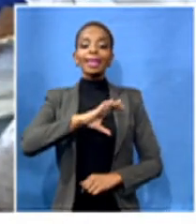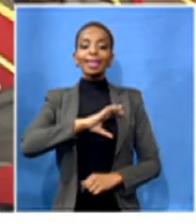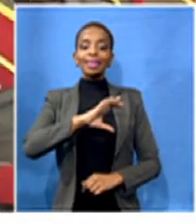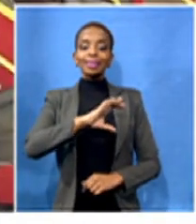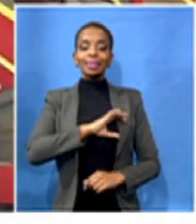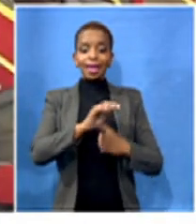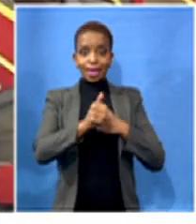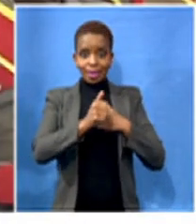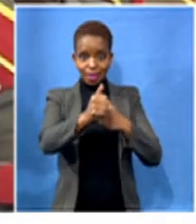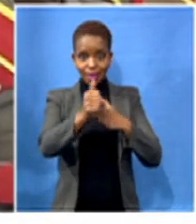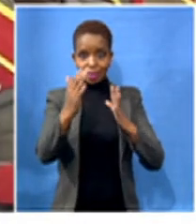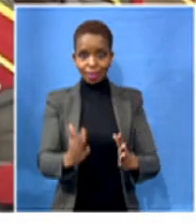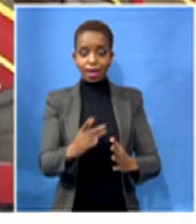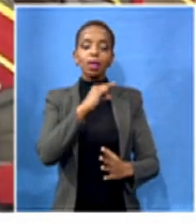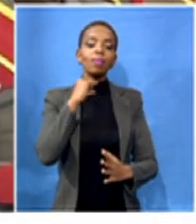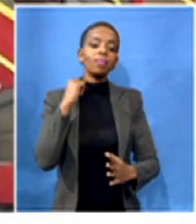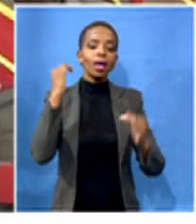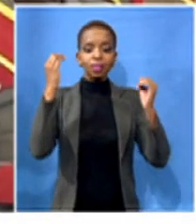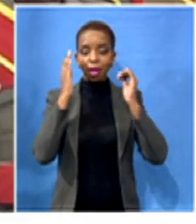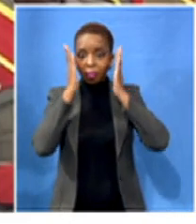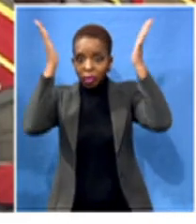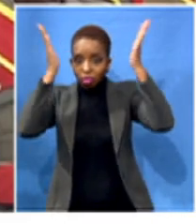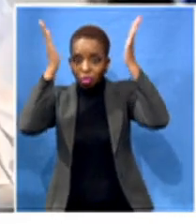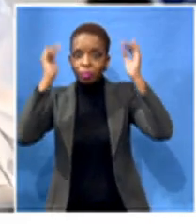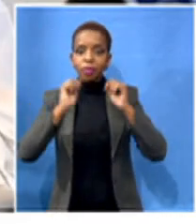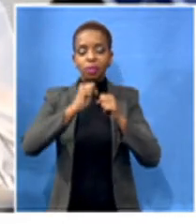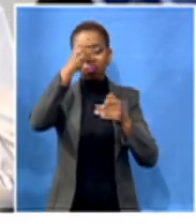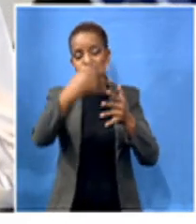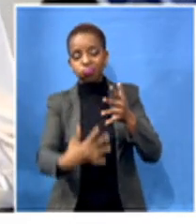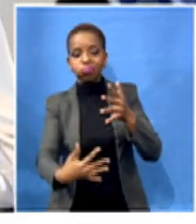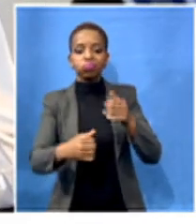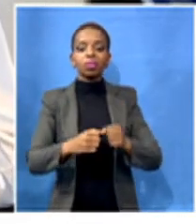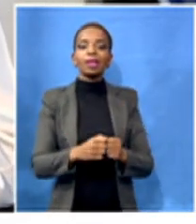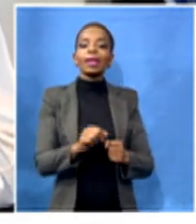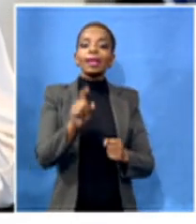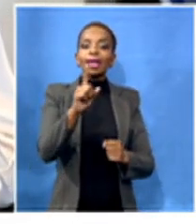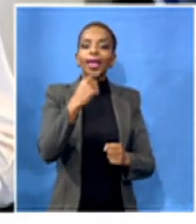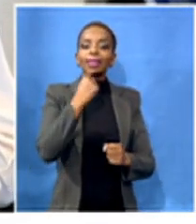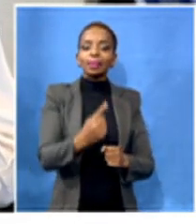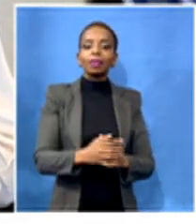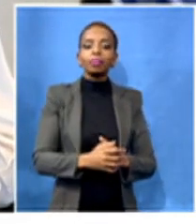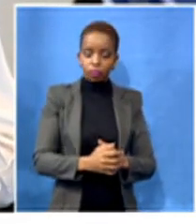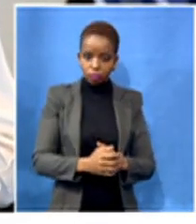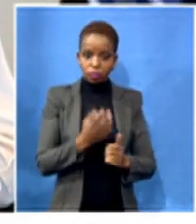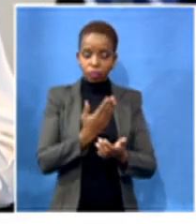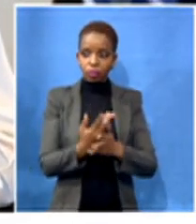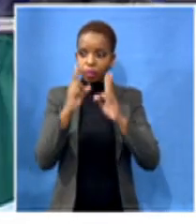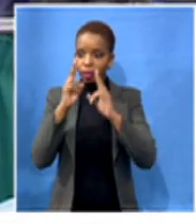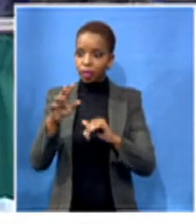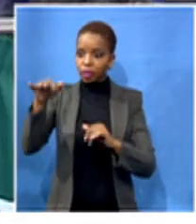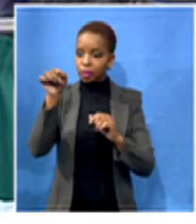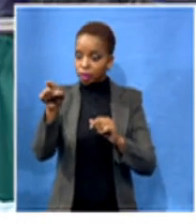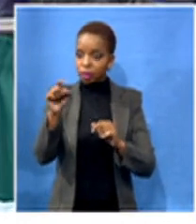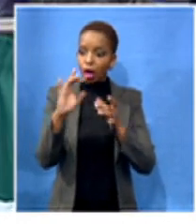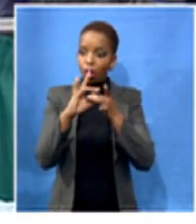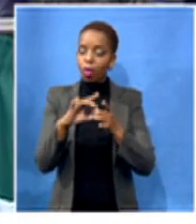been recognized, I would imagine, as essential services where you can visit people in their homes and do other services there.